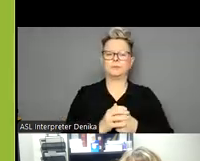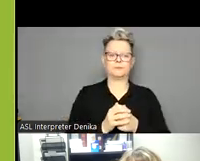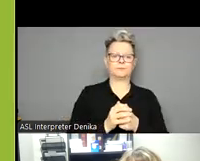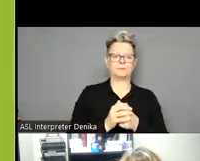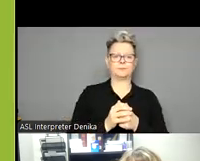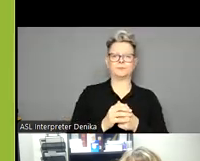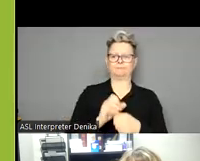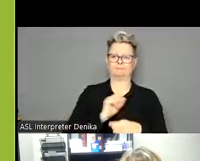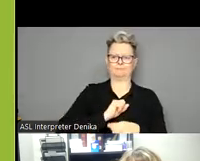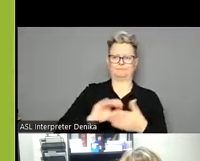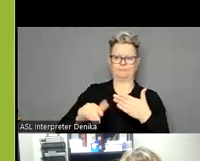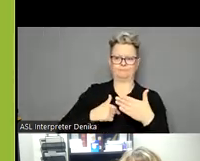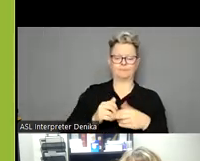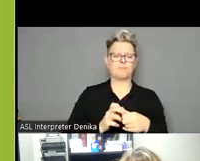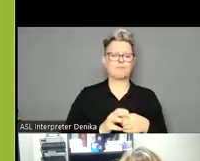Excuse me.